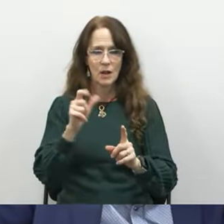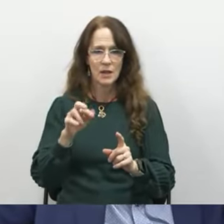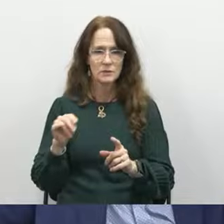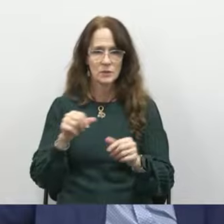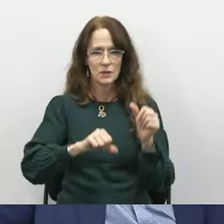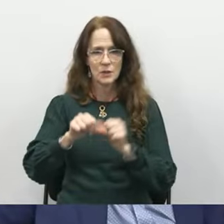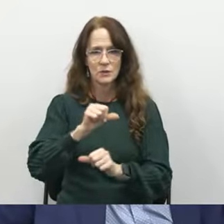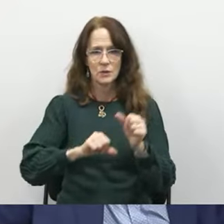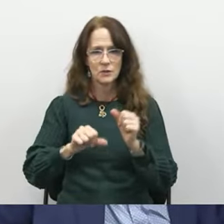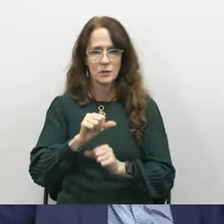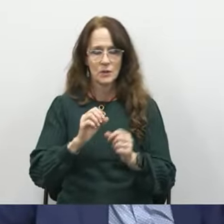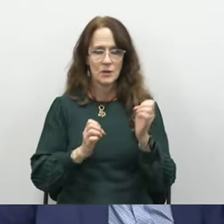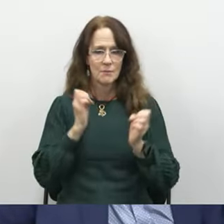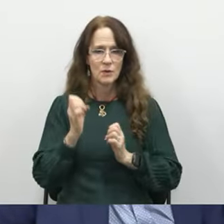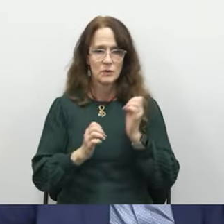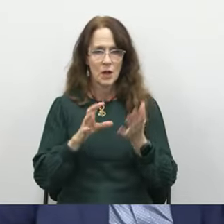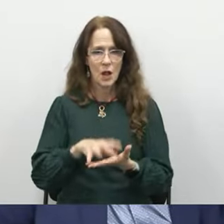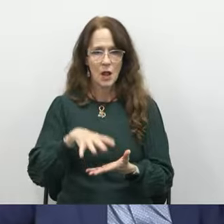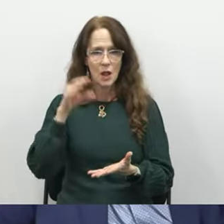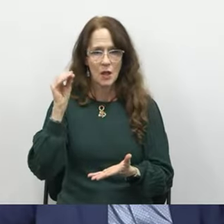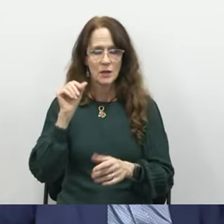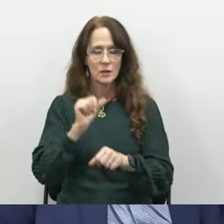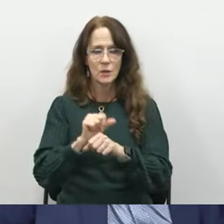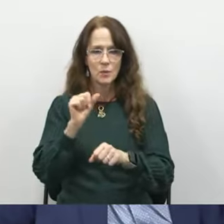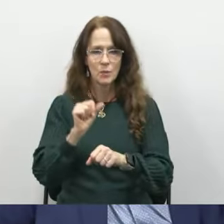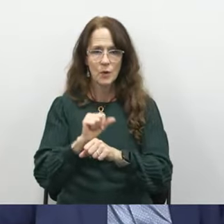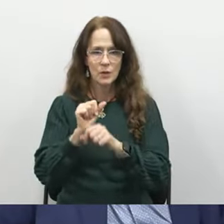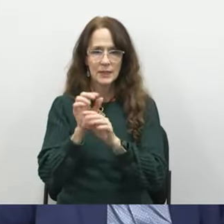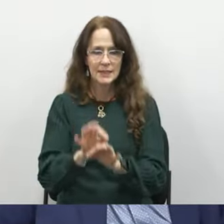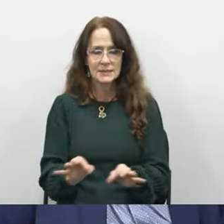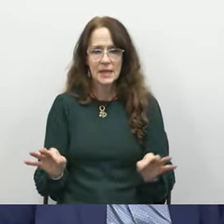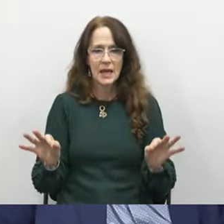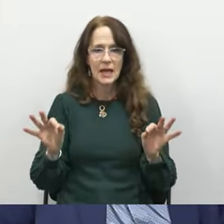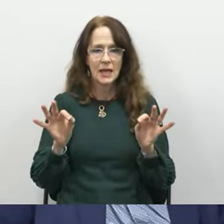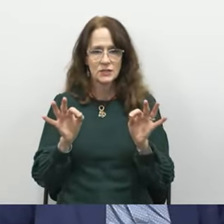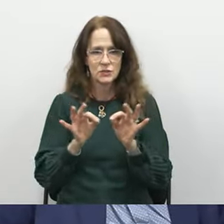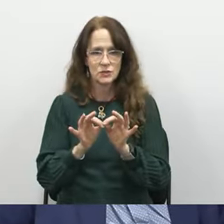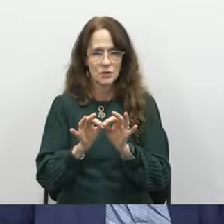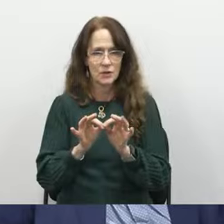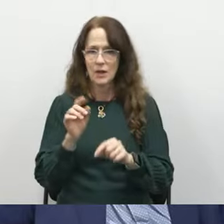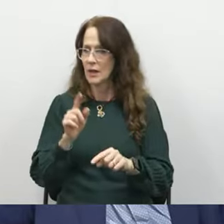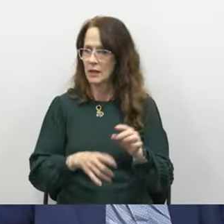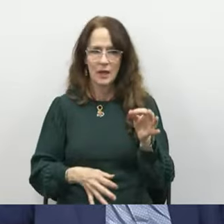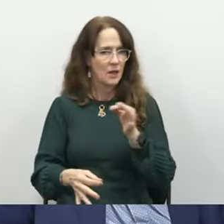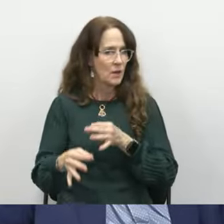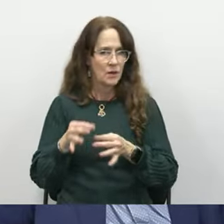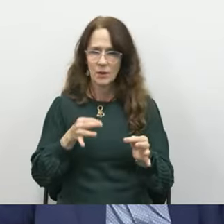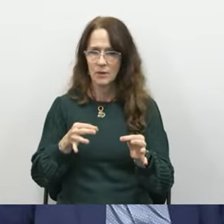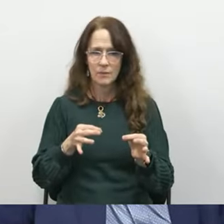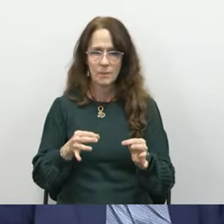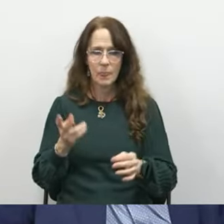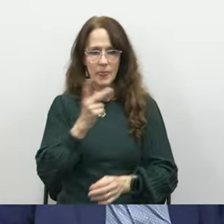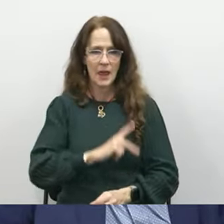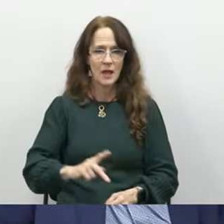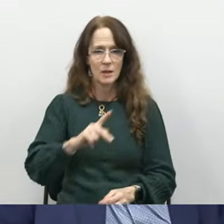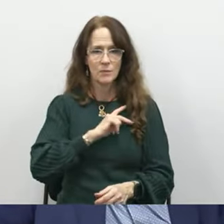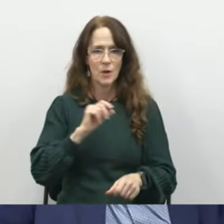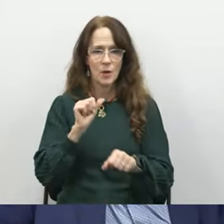social emotional learning. Work that is essential and irreplaceable. I personally have